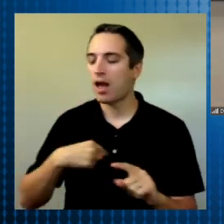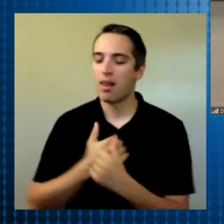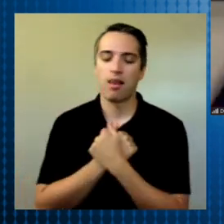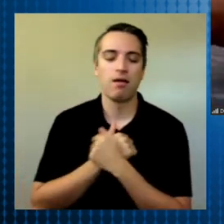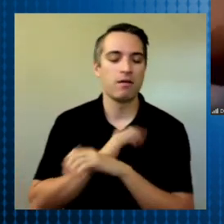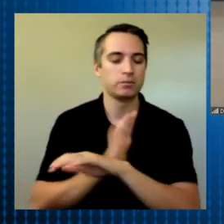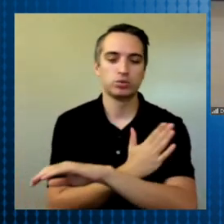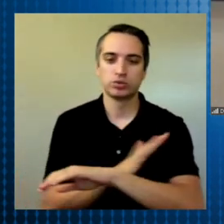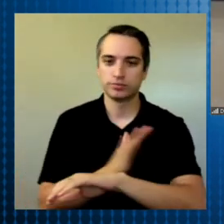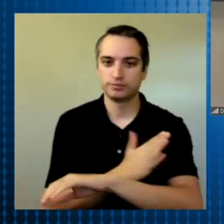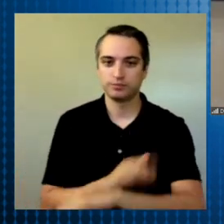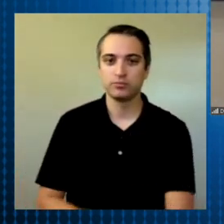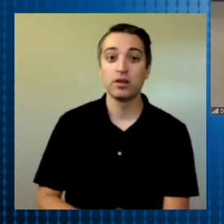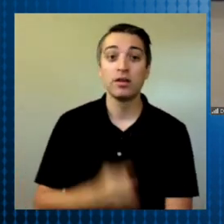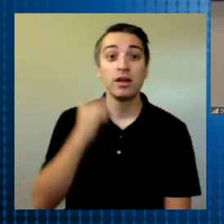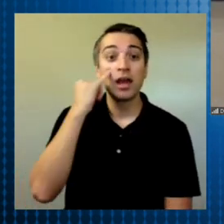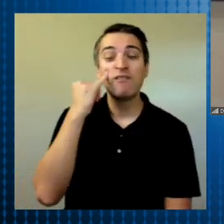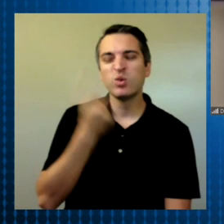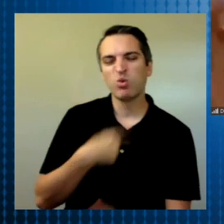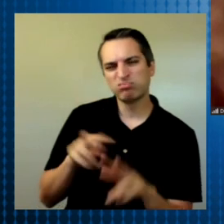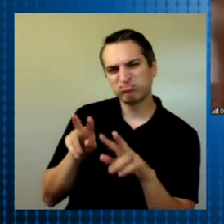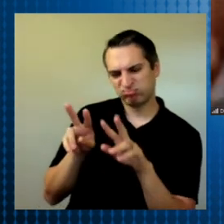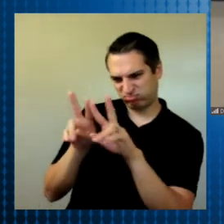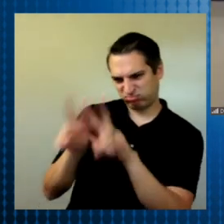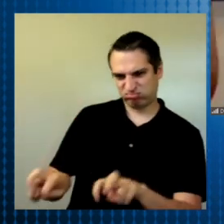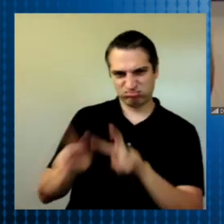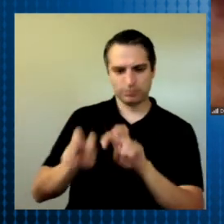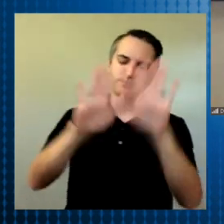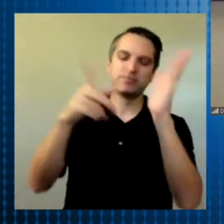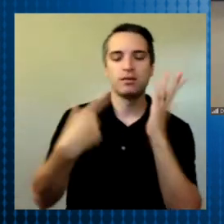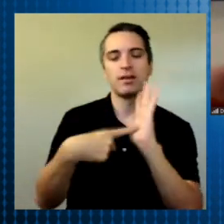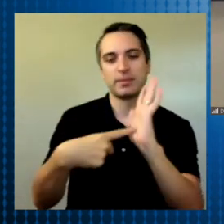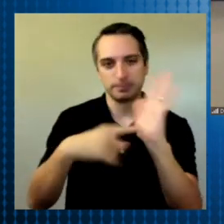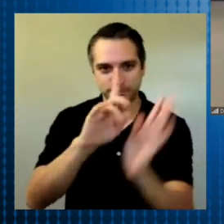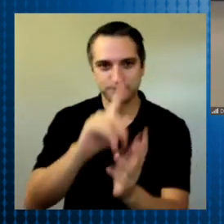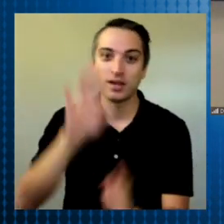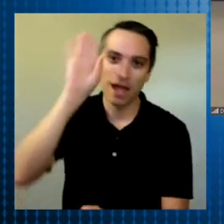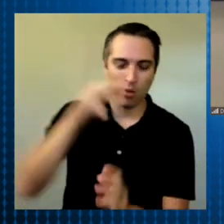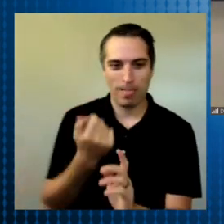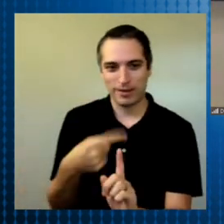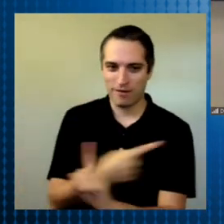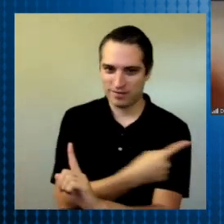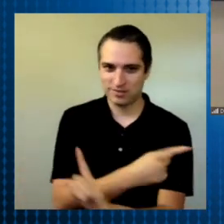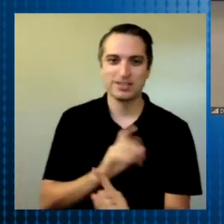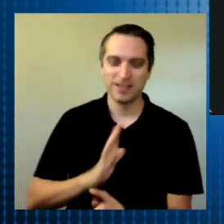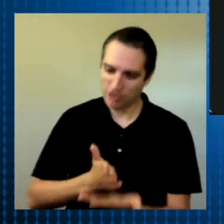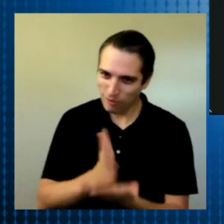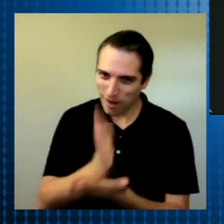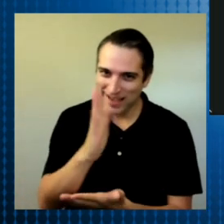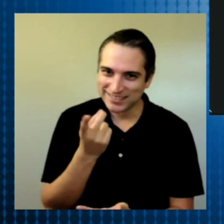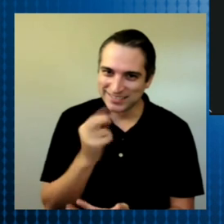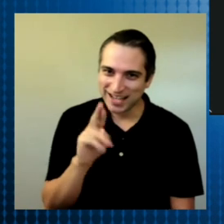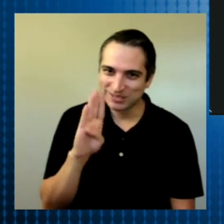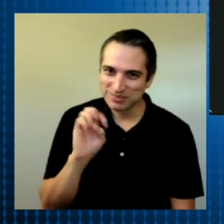at so-called successful musicians, let me give you an example. Now, I know I'm going off key, but that's okay, Dr. Beverly. I'll bring it